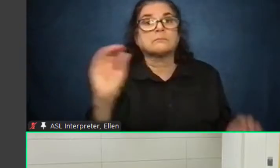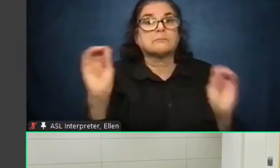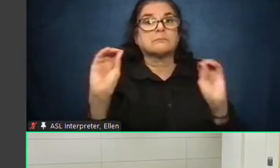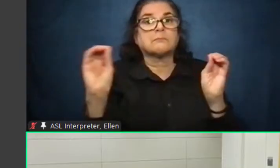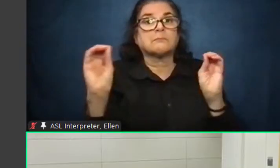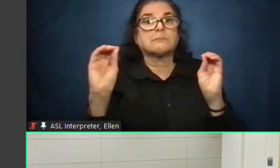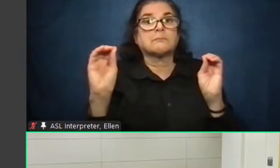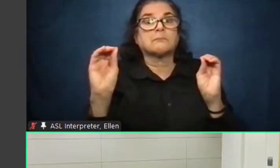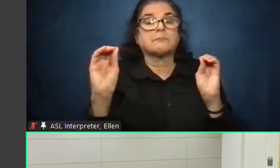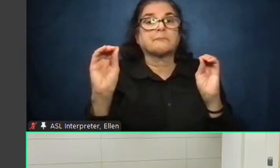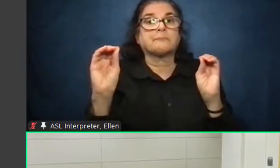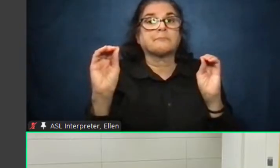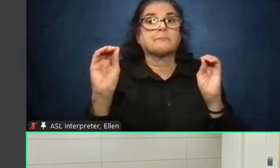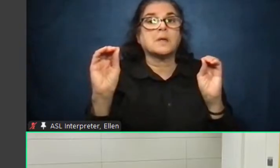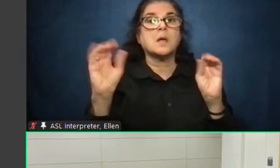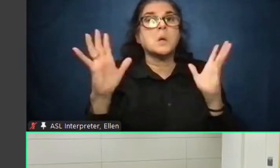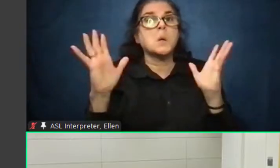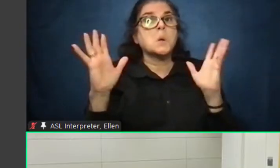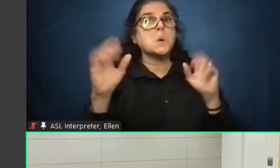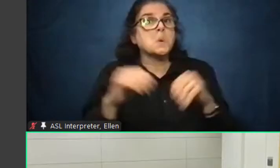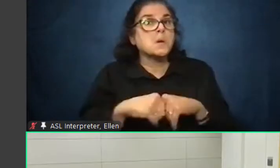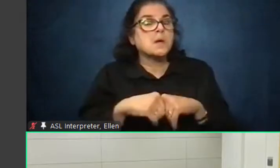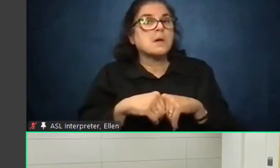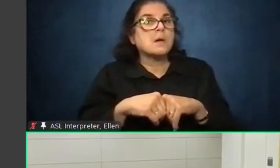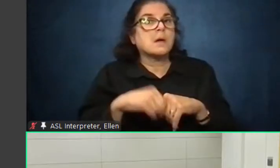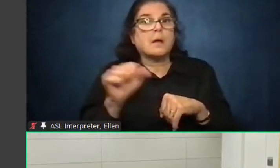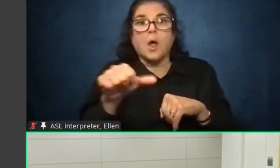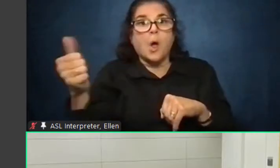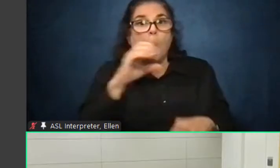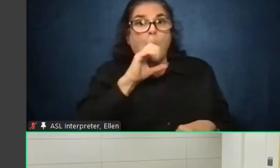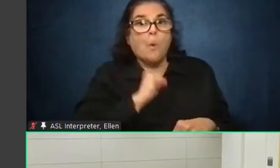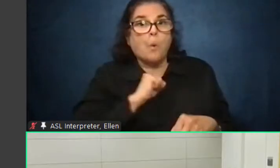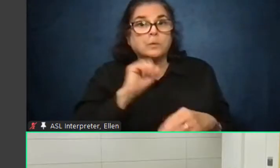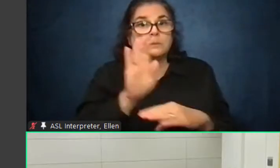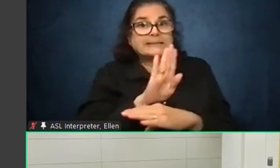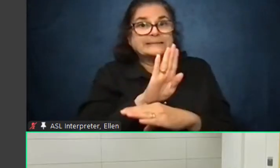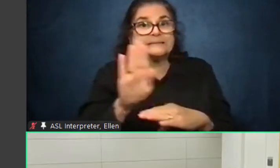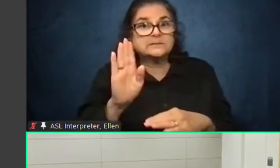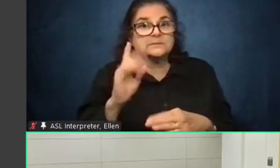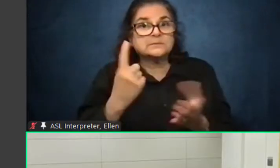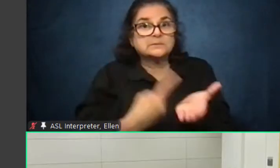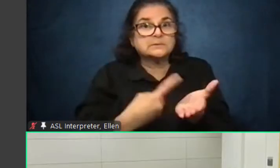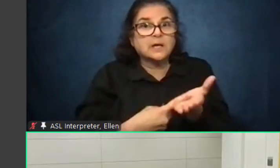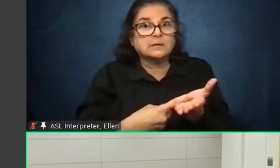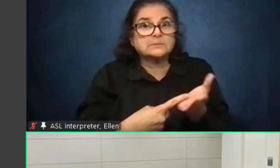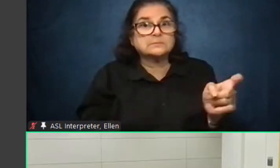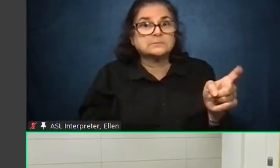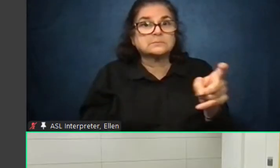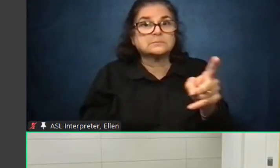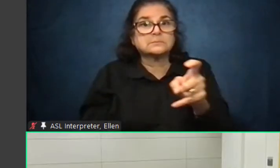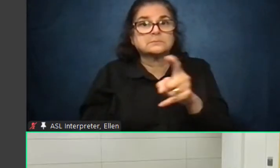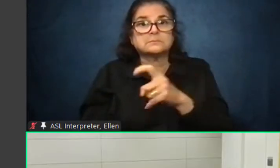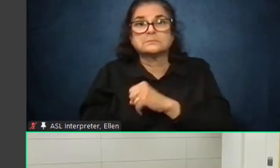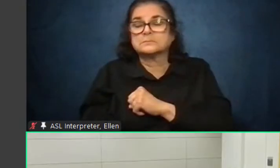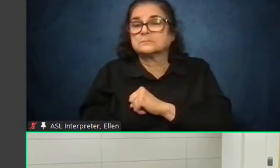No? Then does anyone have any old business to discuss?